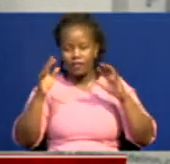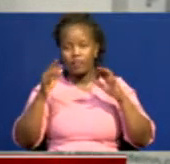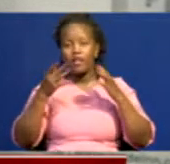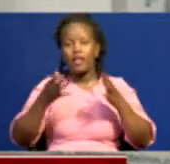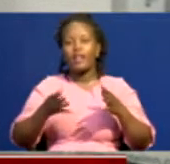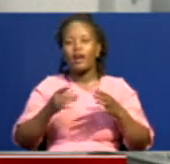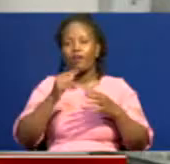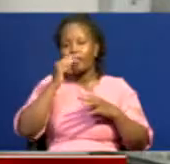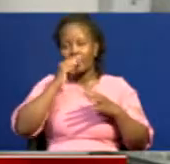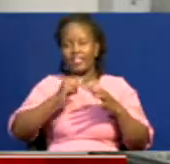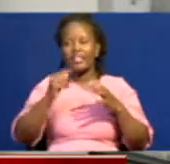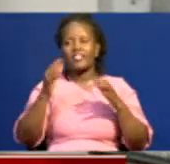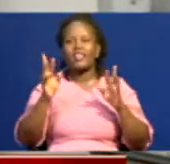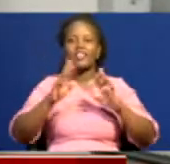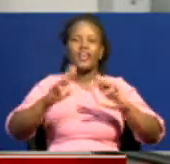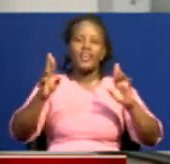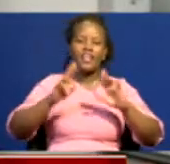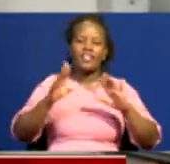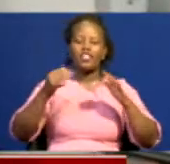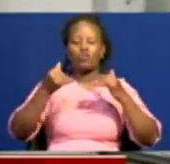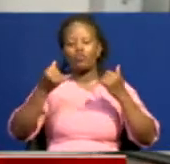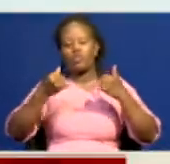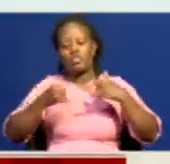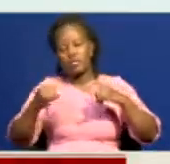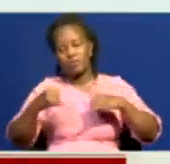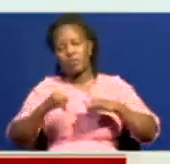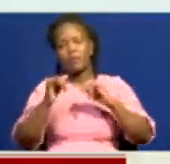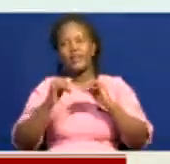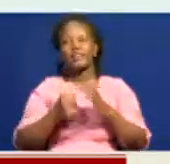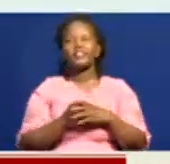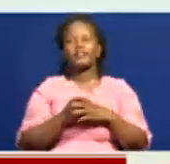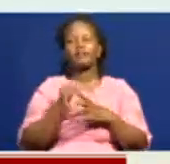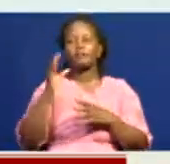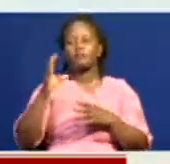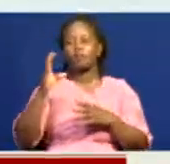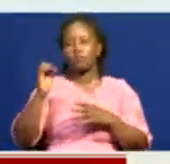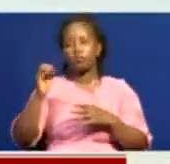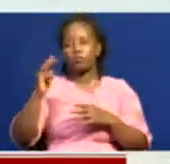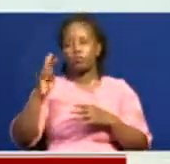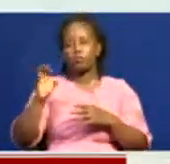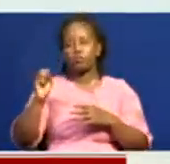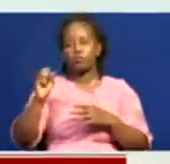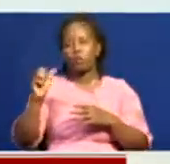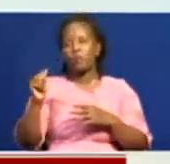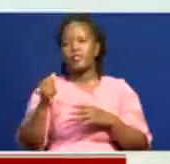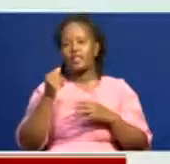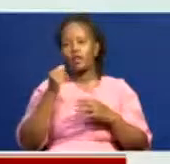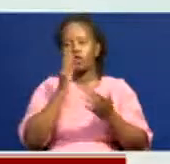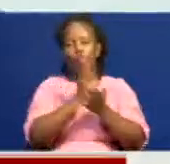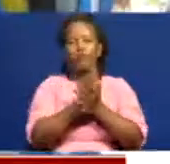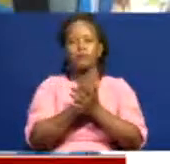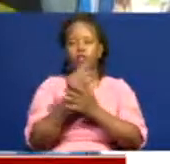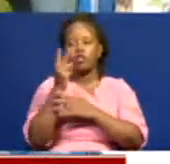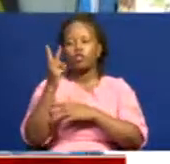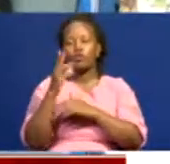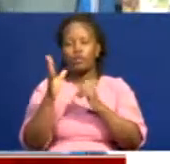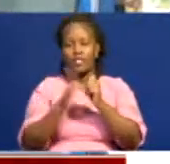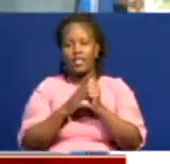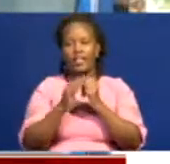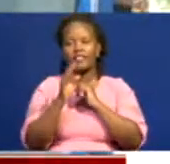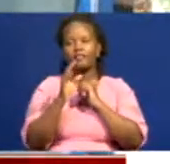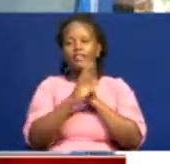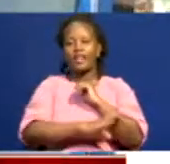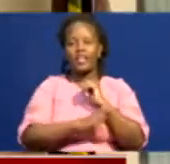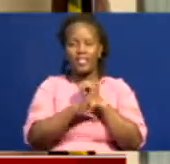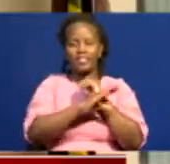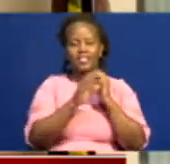now ready to implement. They have actually started implementing. COMESA says 29 countries have committed to ratify the regulatory policies that